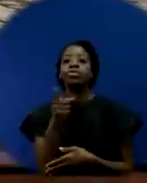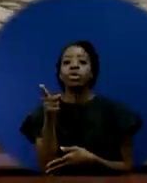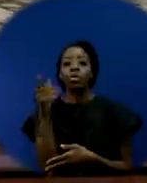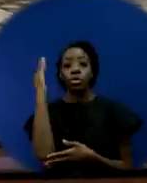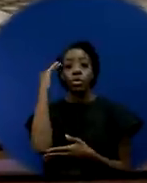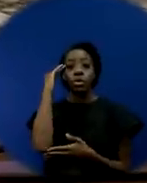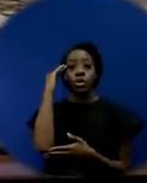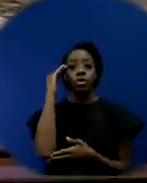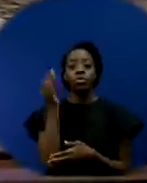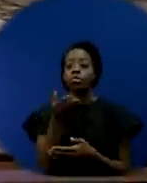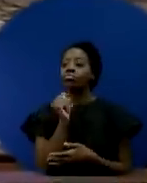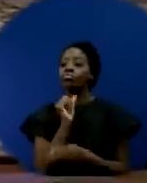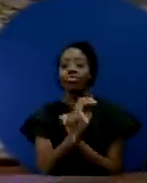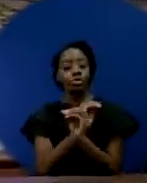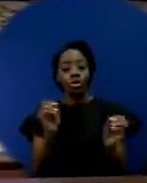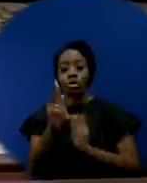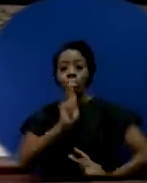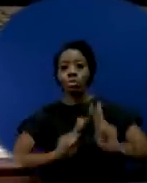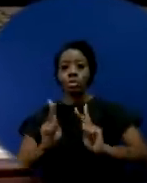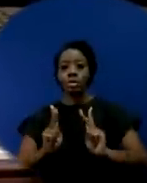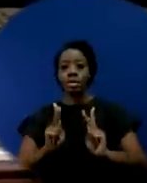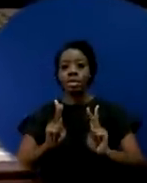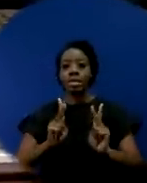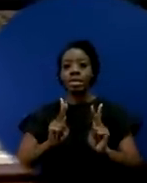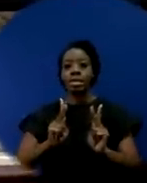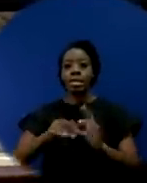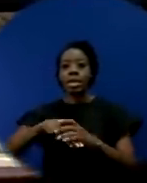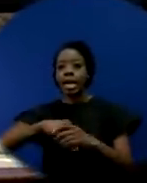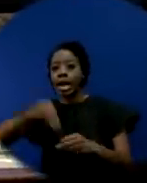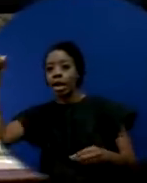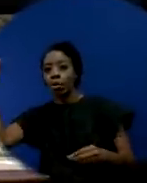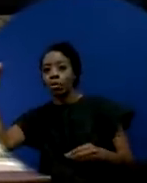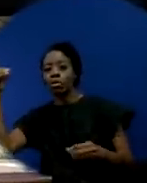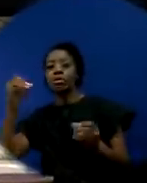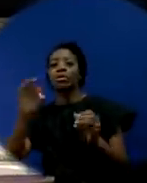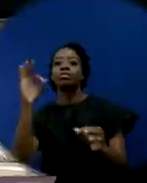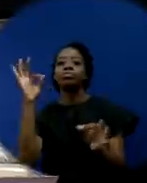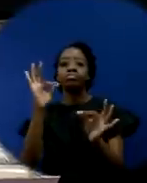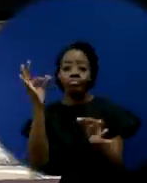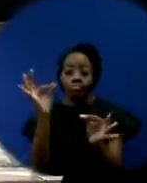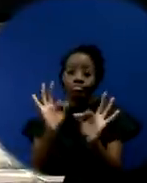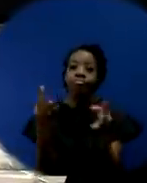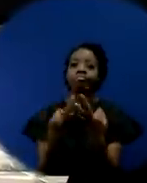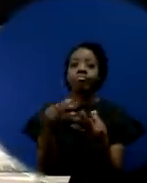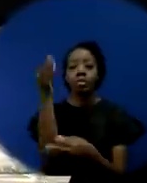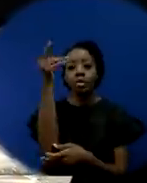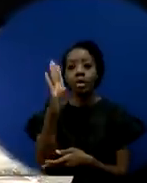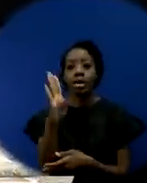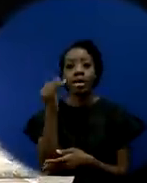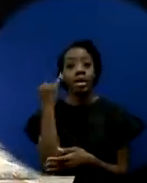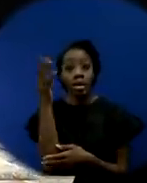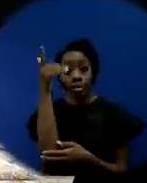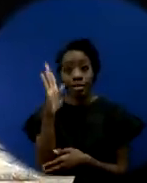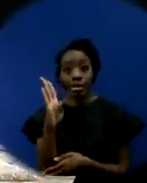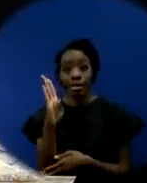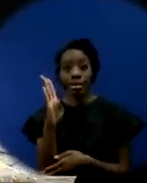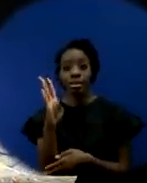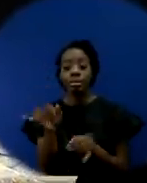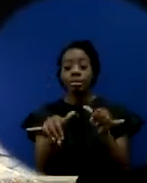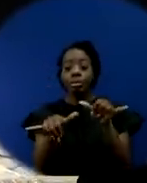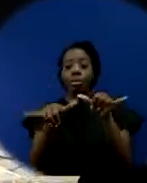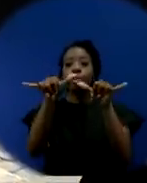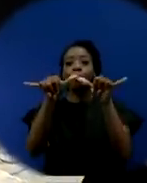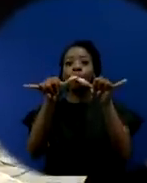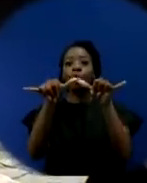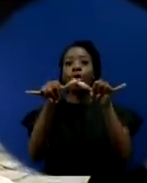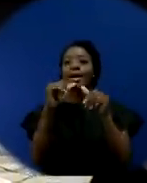who is excluded from the family of God. No one who is excluded. And if he set the parameters, I